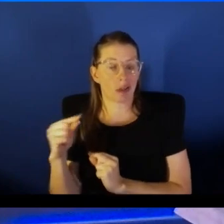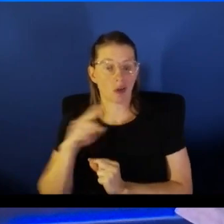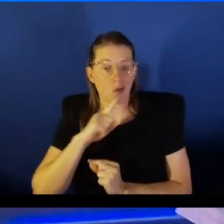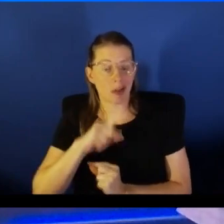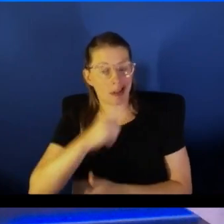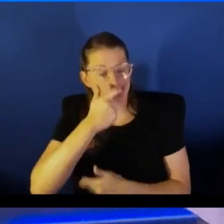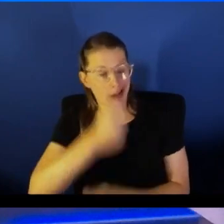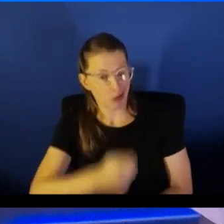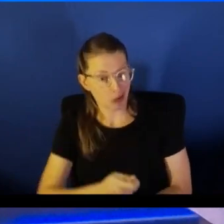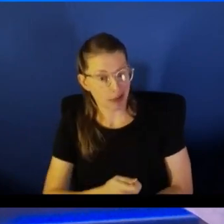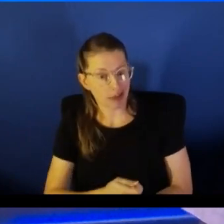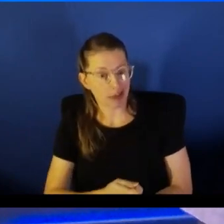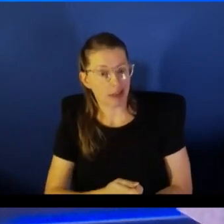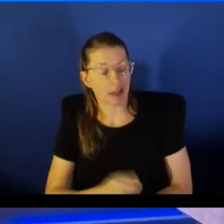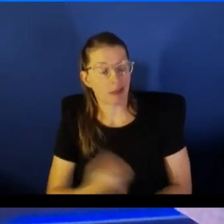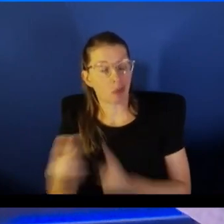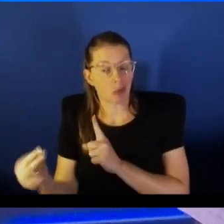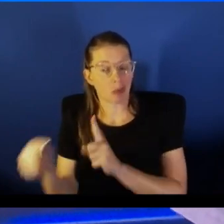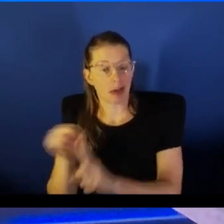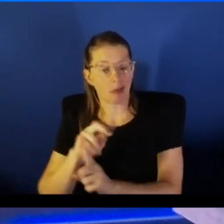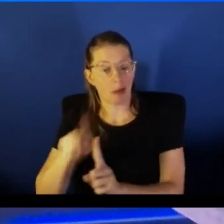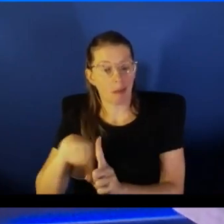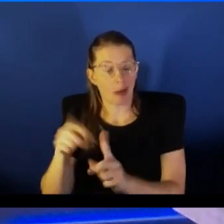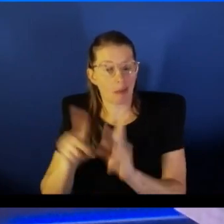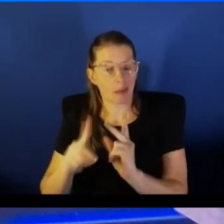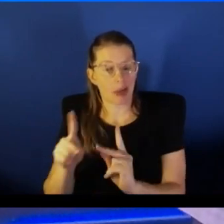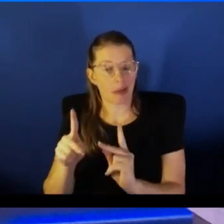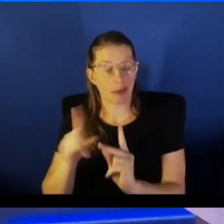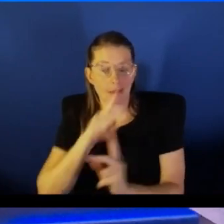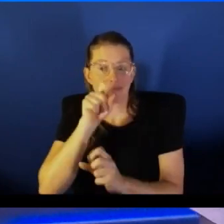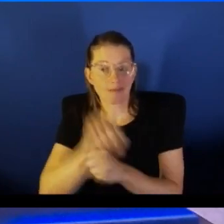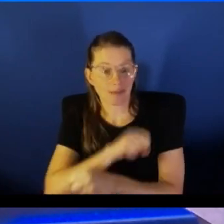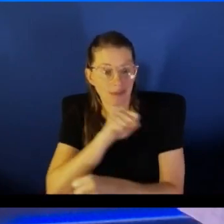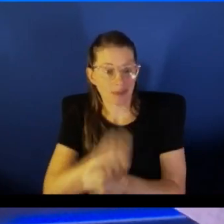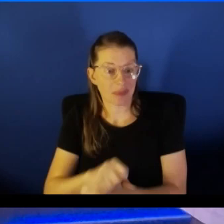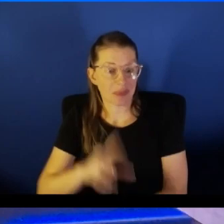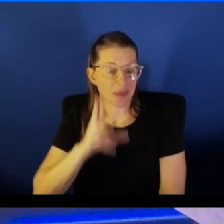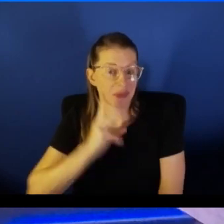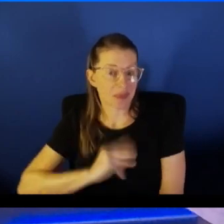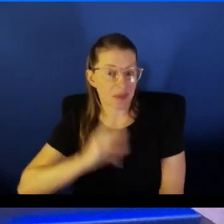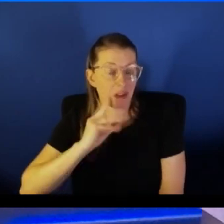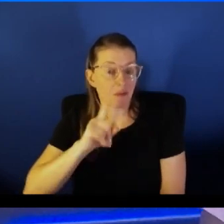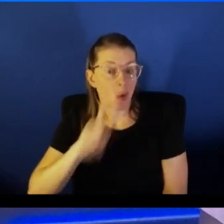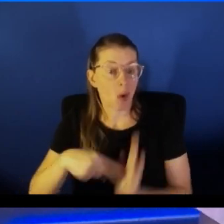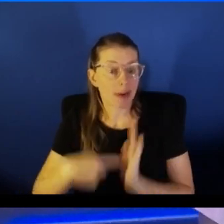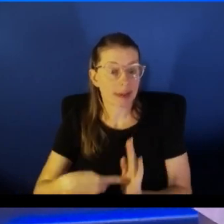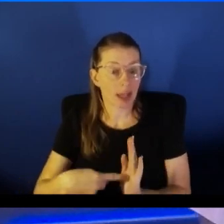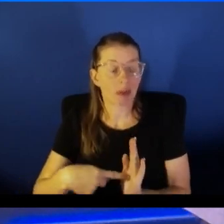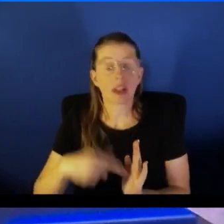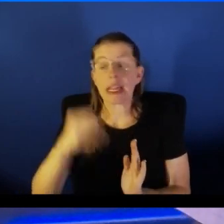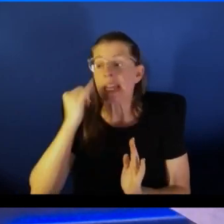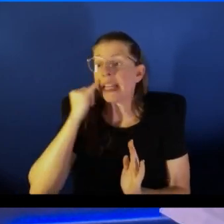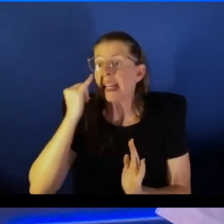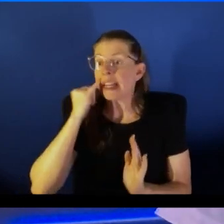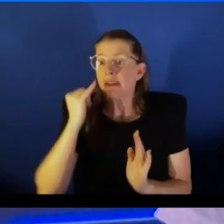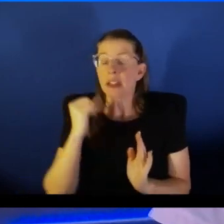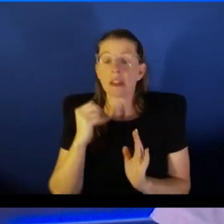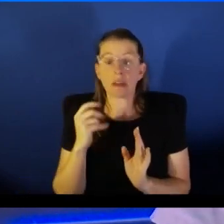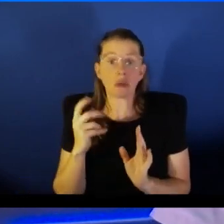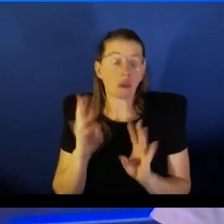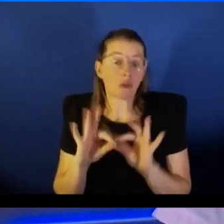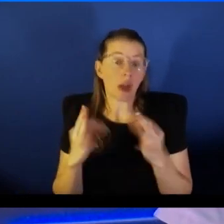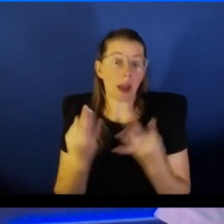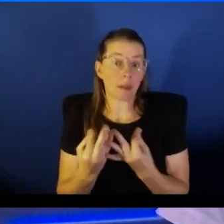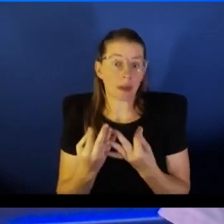interesting and perspectives about people's real experiences. Like, for example, if there are families who are hesitant